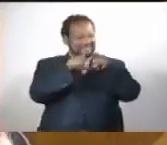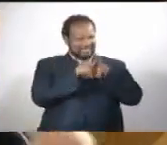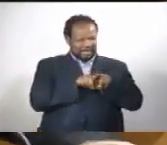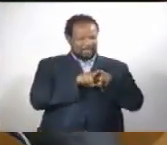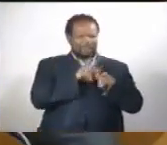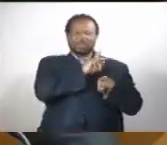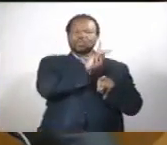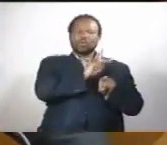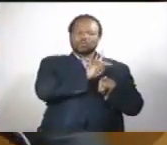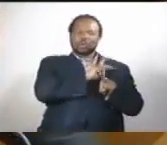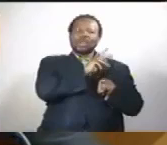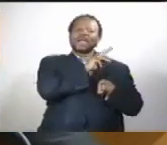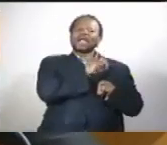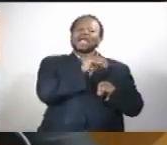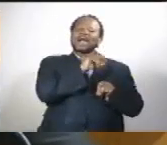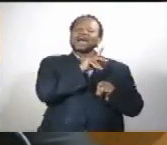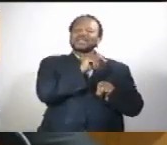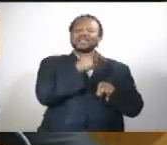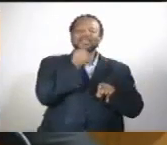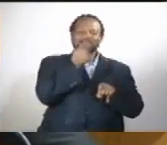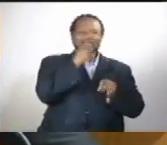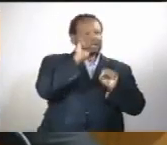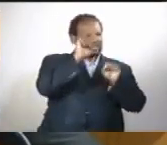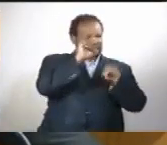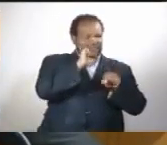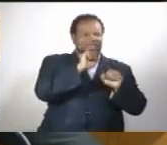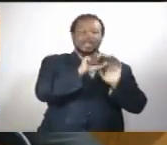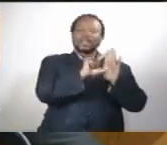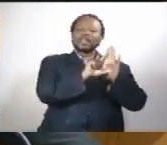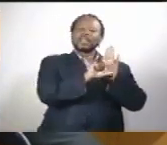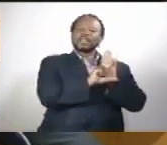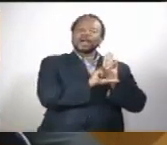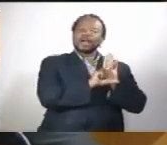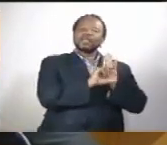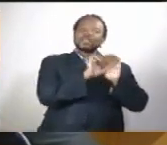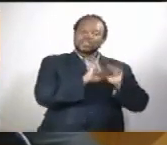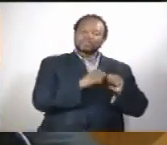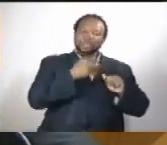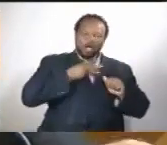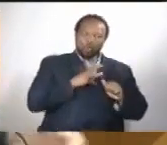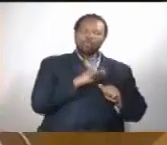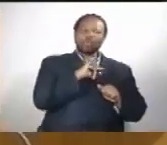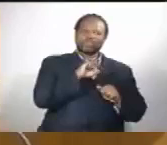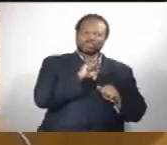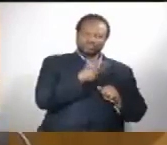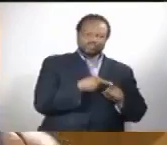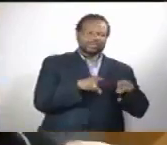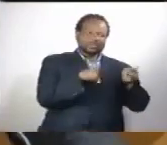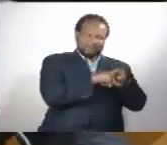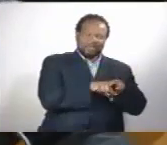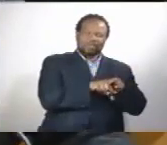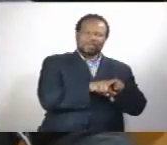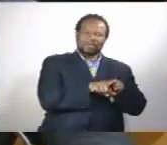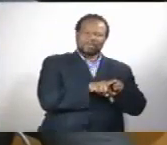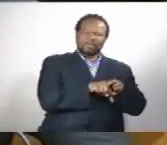it says, "It is legal because I wish it." And that is what happened at Nkandla. And